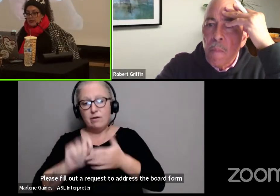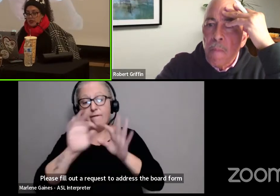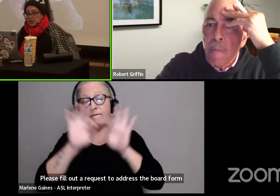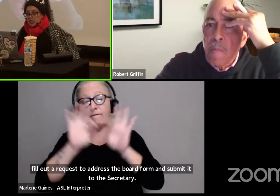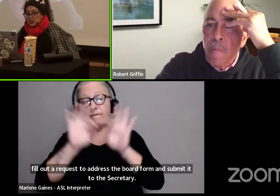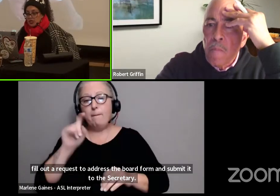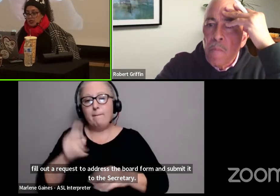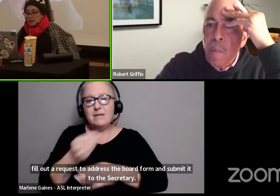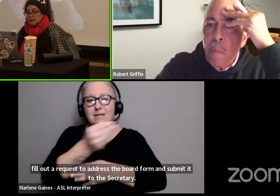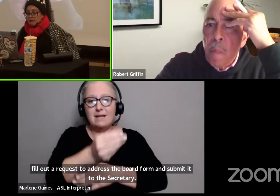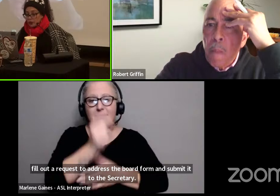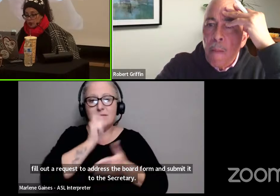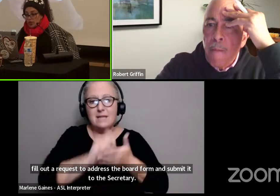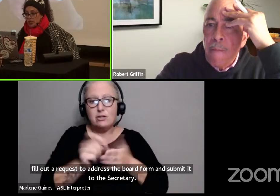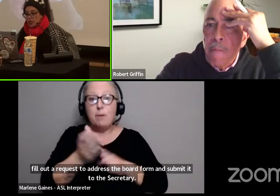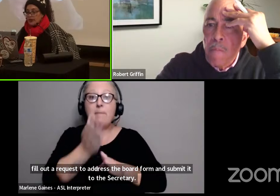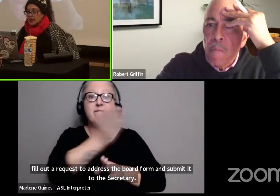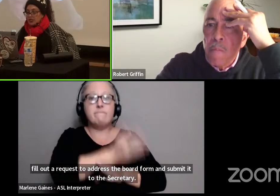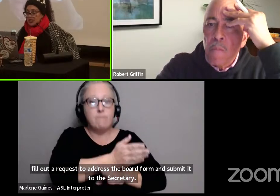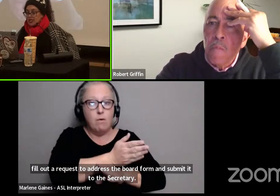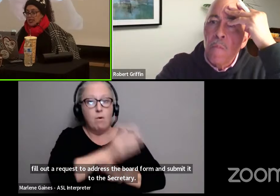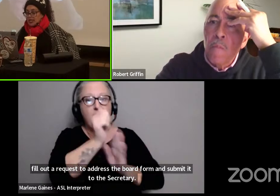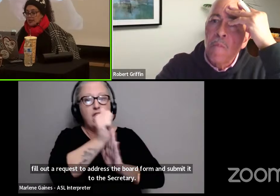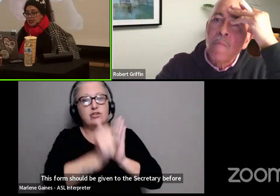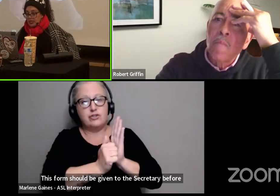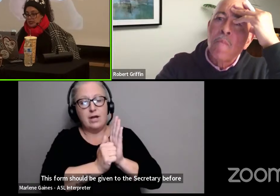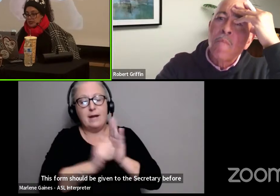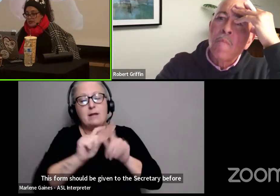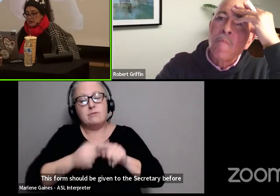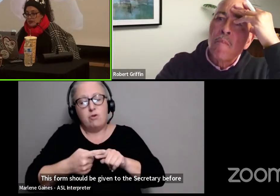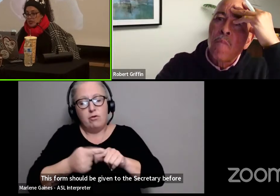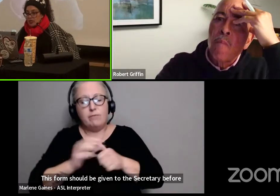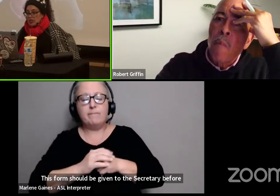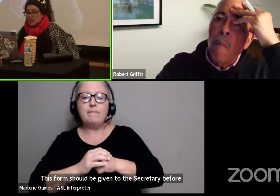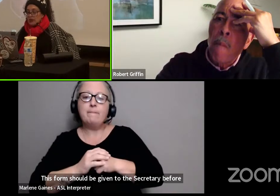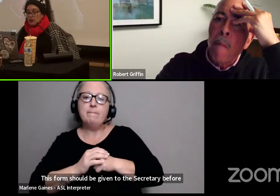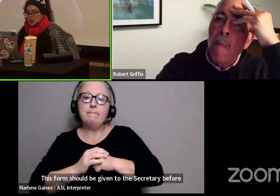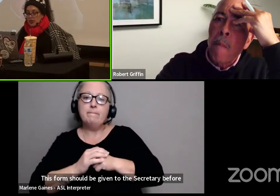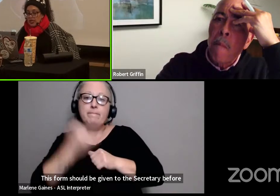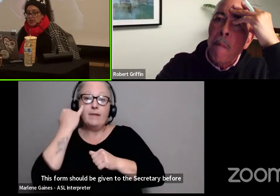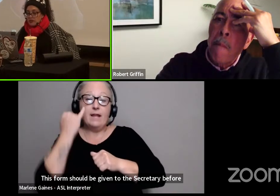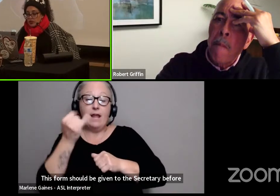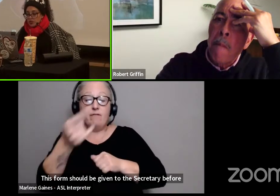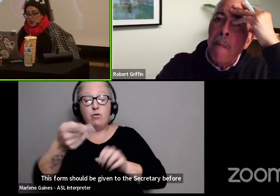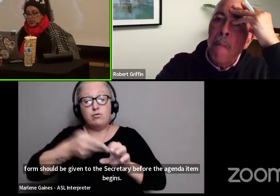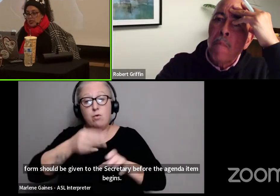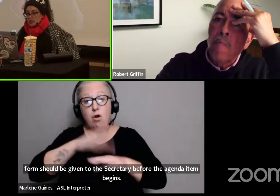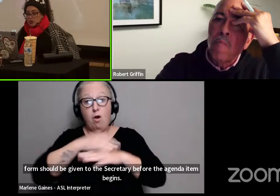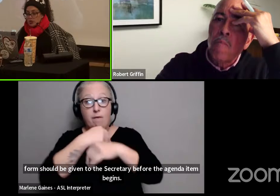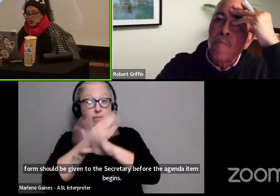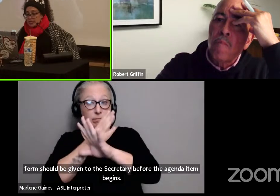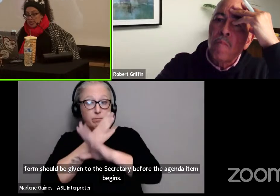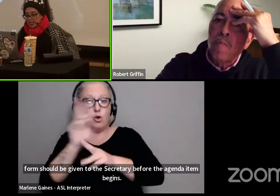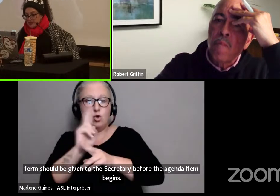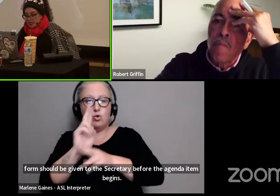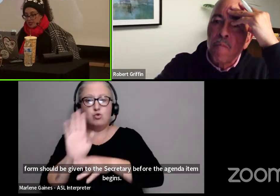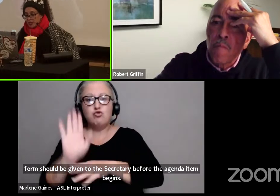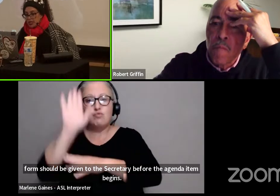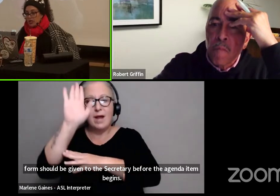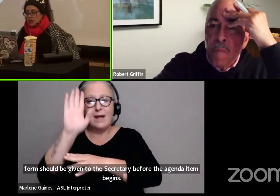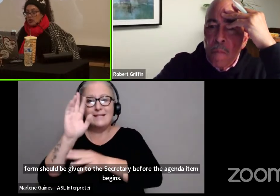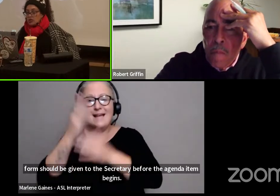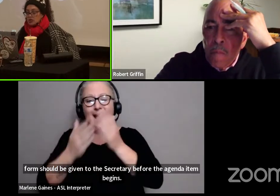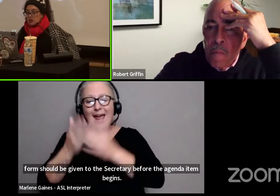be given to the secretary before the agenda item begins. If you are joining us virtually, use the raise hand